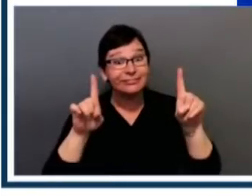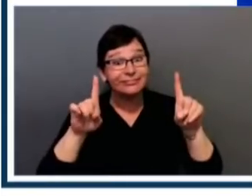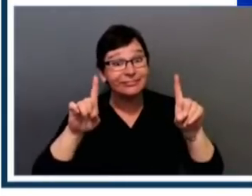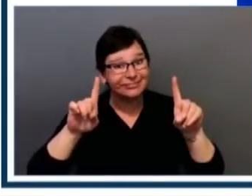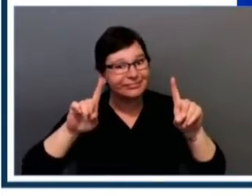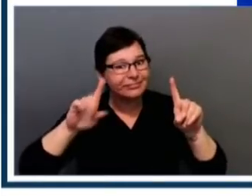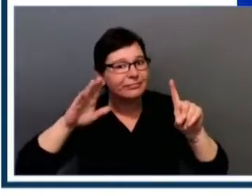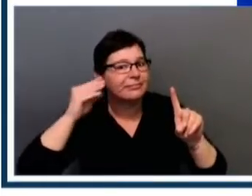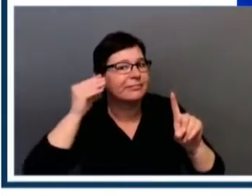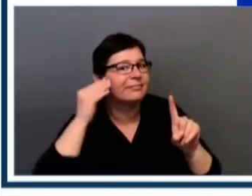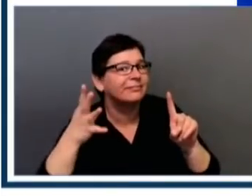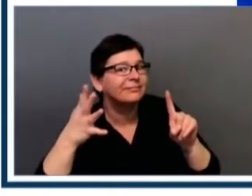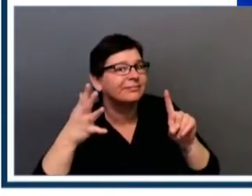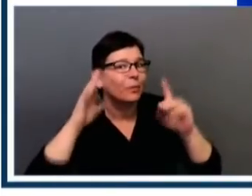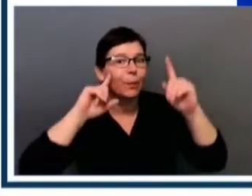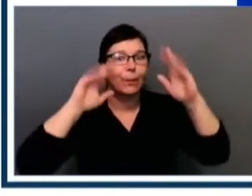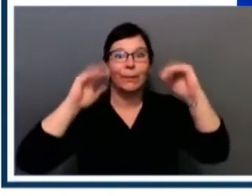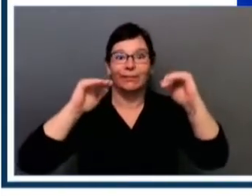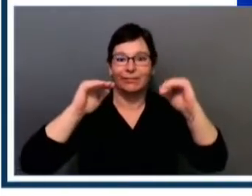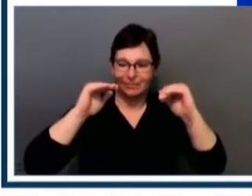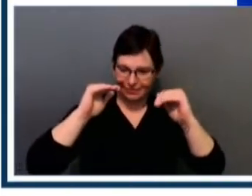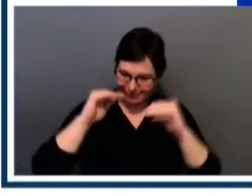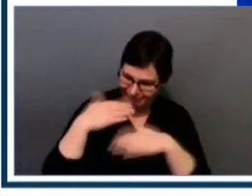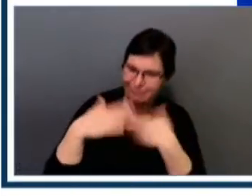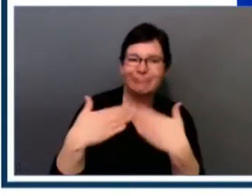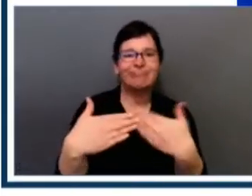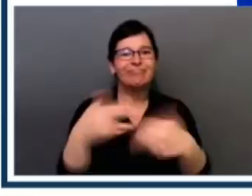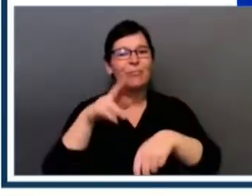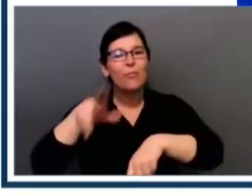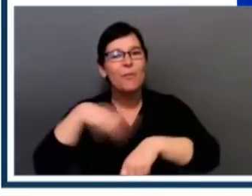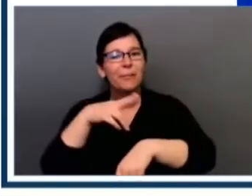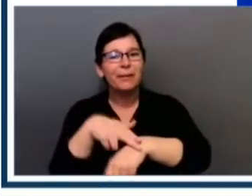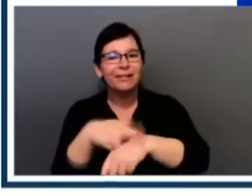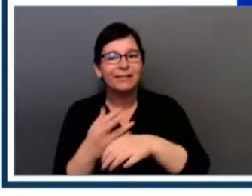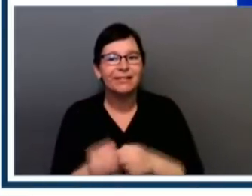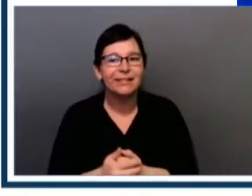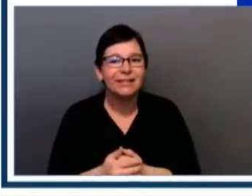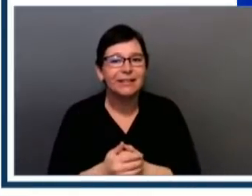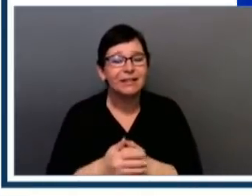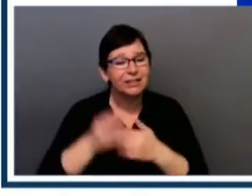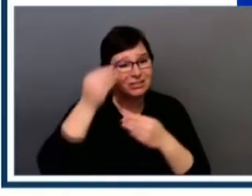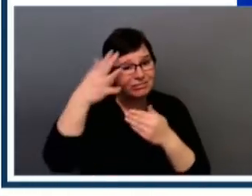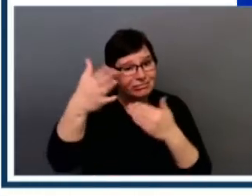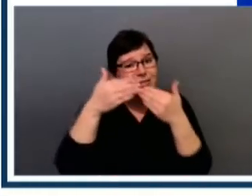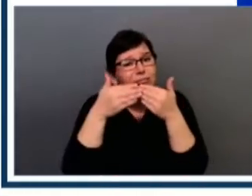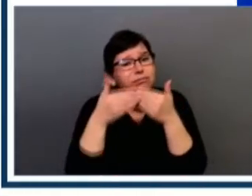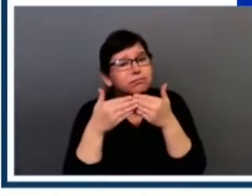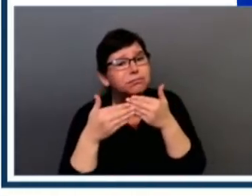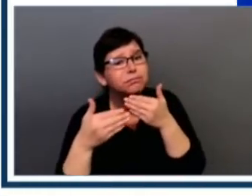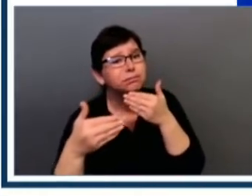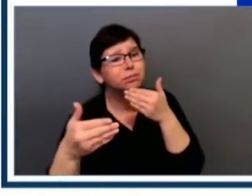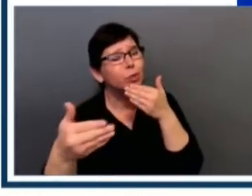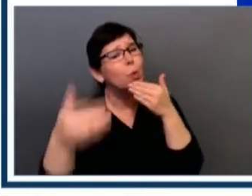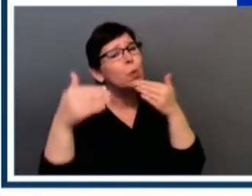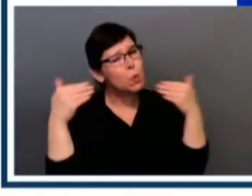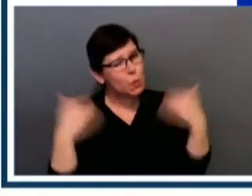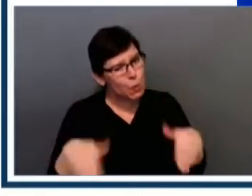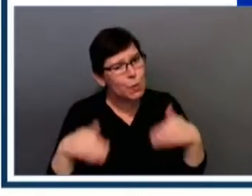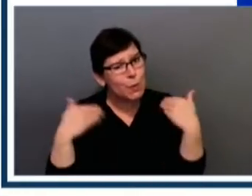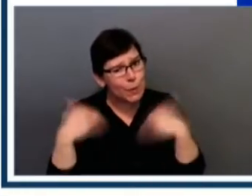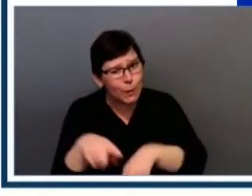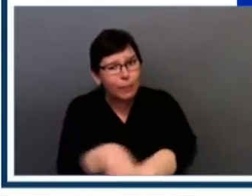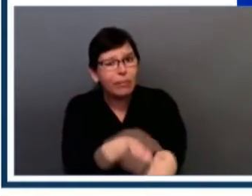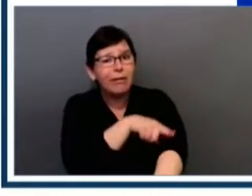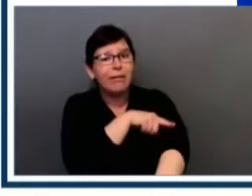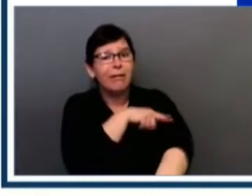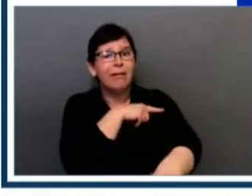road. We live in increasingly divided communities. And sadly, some relationships have